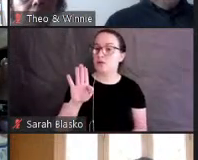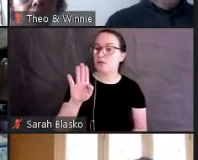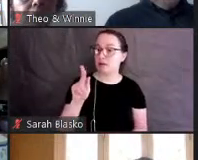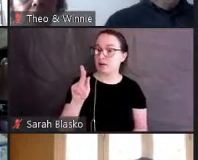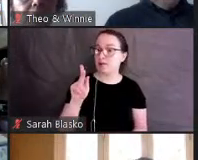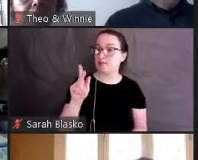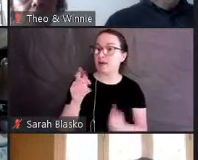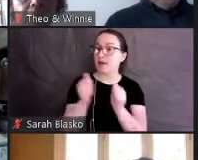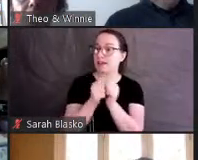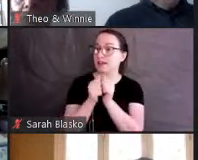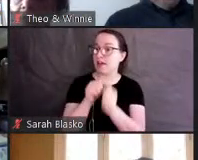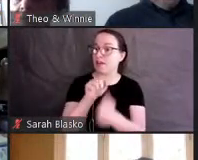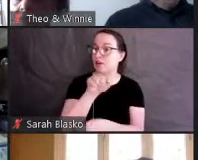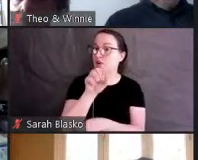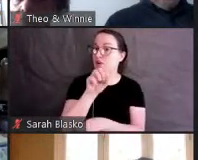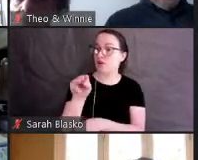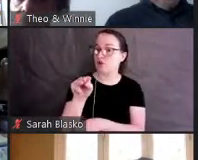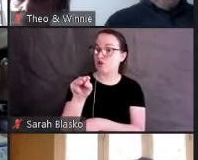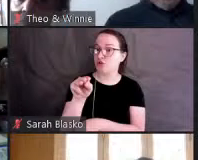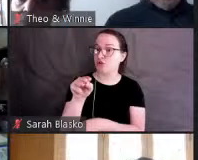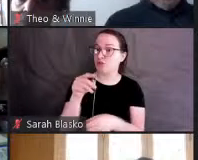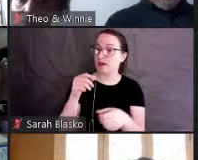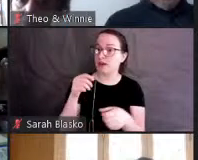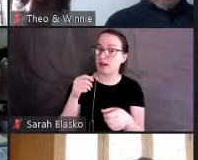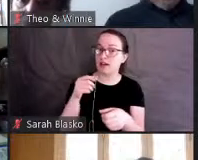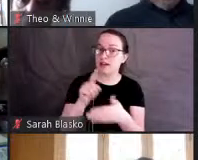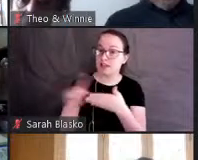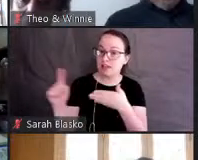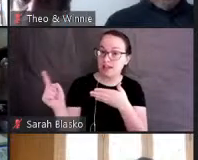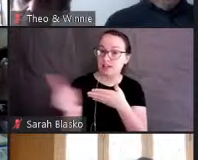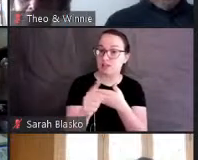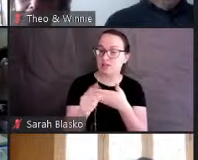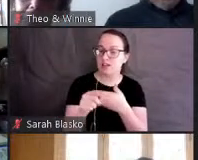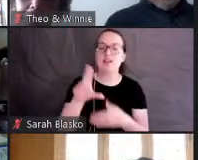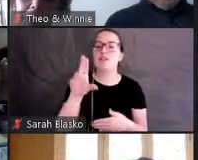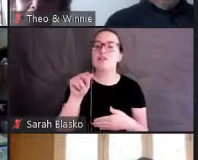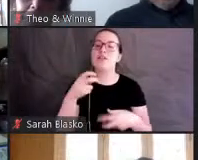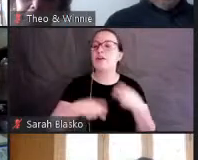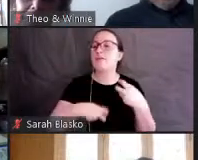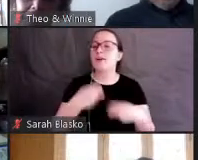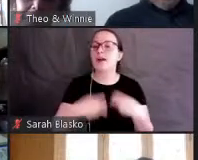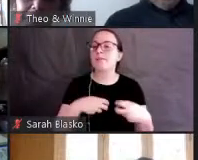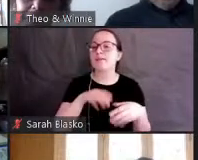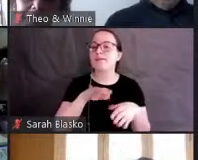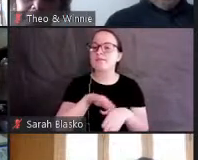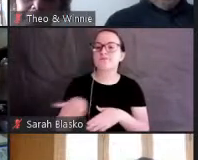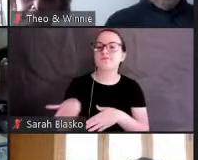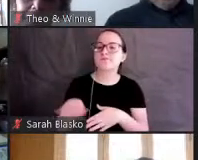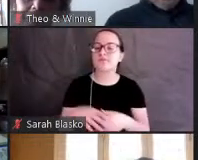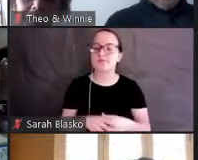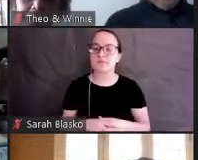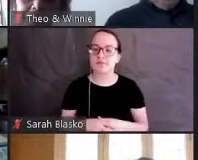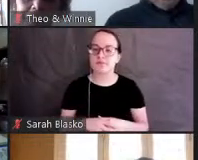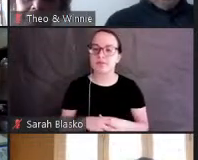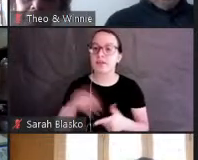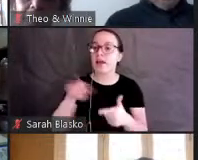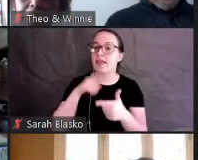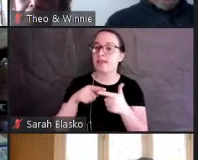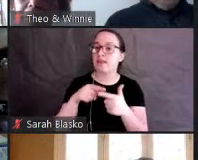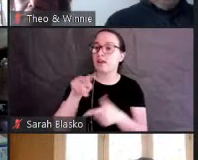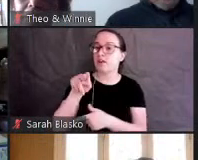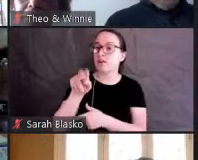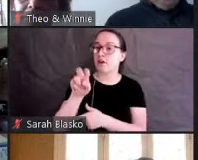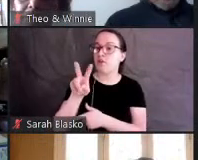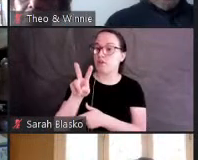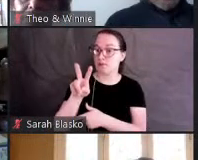Zoom. There will be no glitches. There'll be no issues. And then in the month of November, we will kind of, we will update you